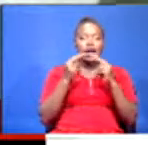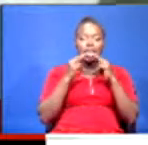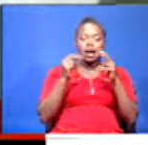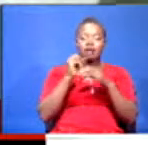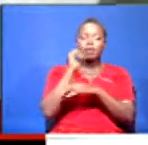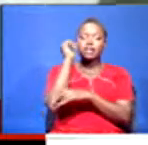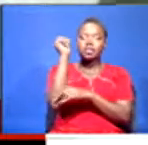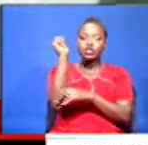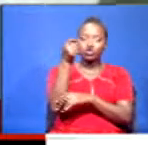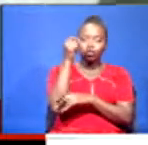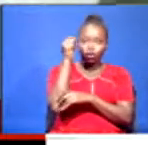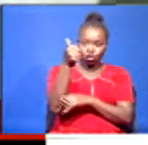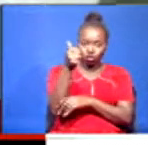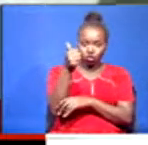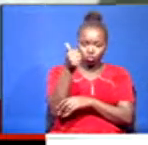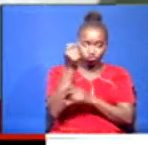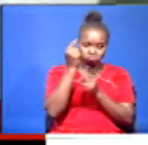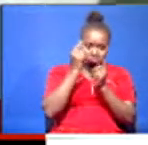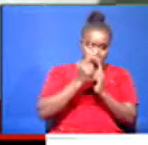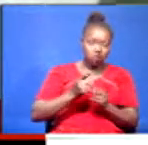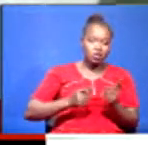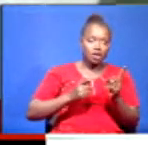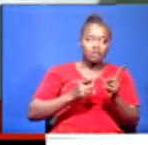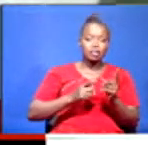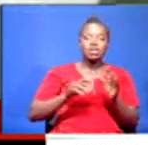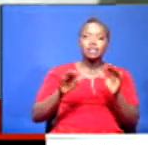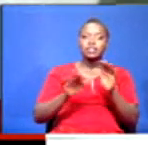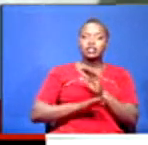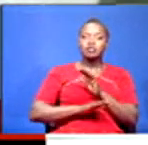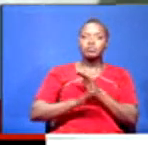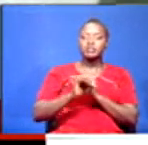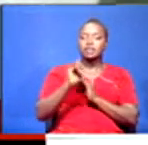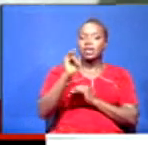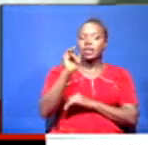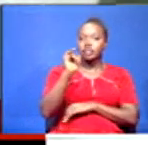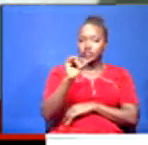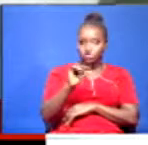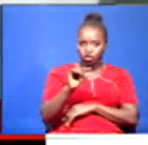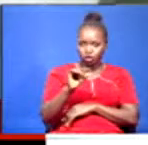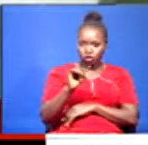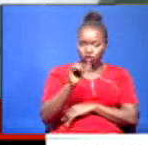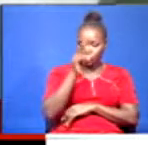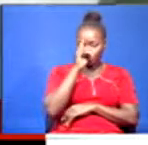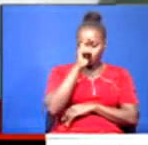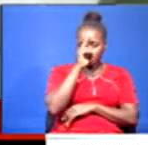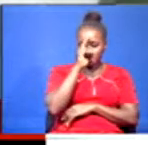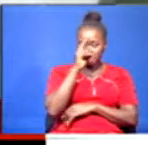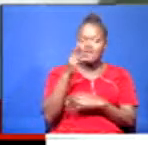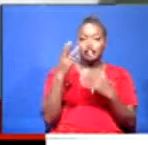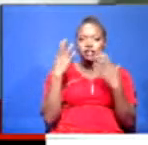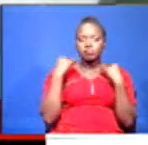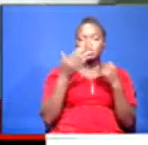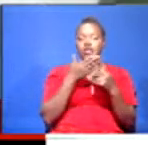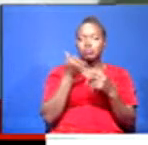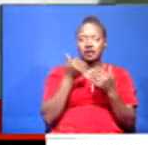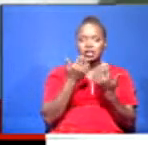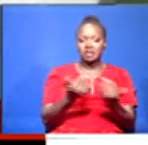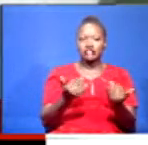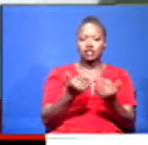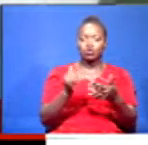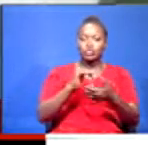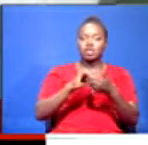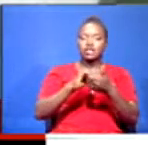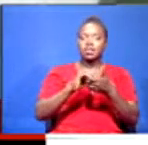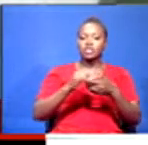Run, Deputy Inspector General of Police Edward Bogwa said sports is the best tool to engage youth and keep them away from